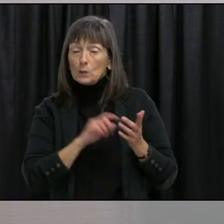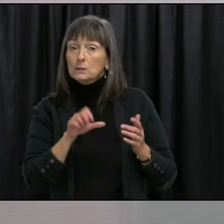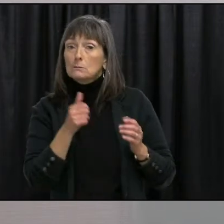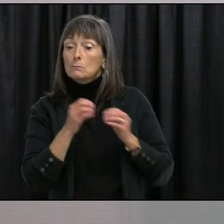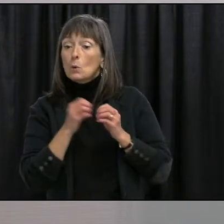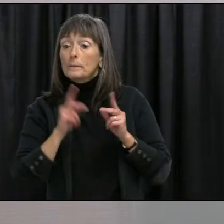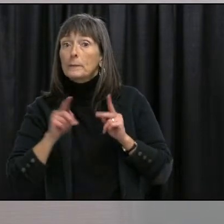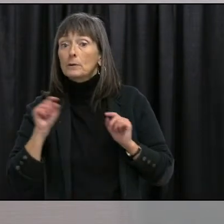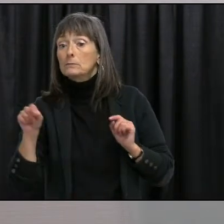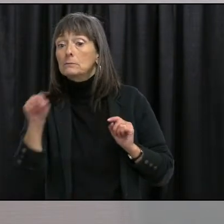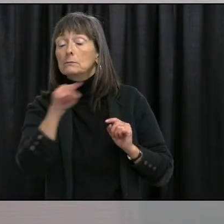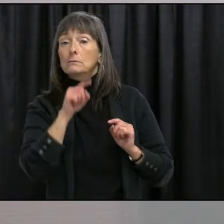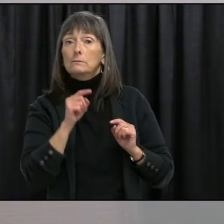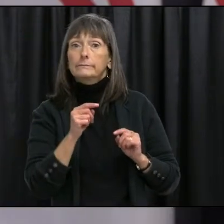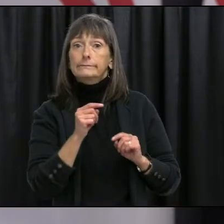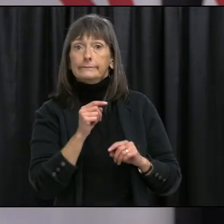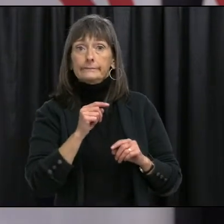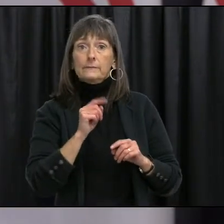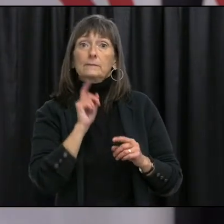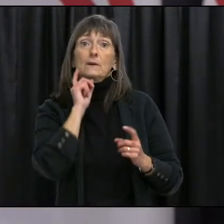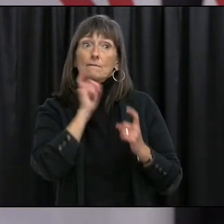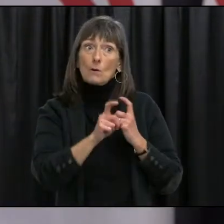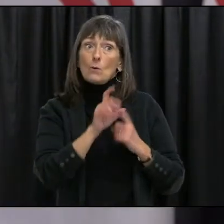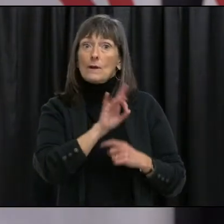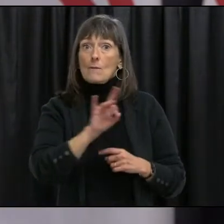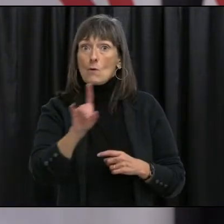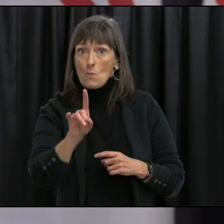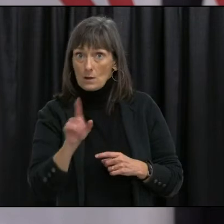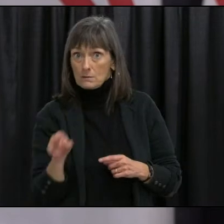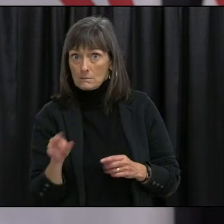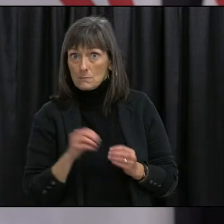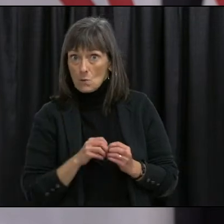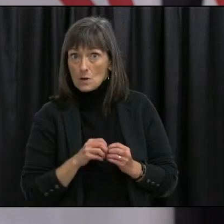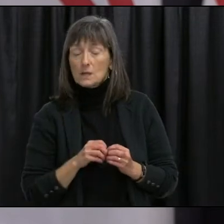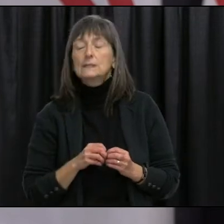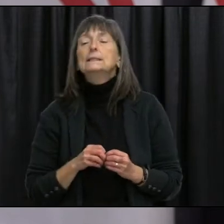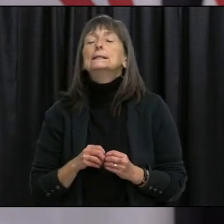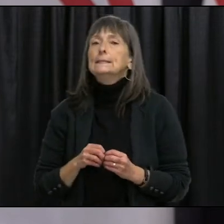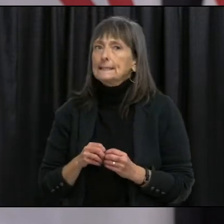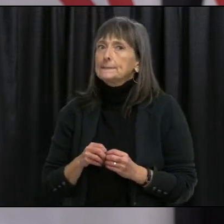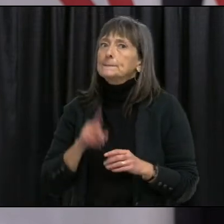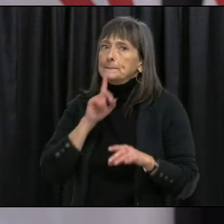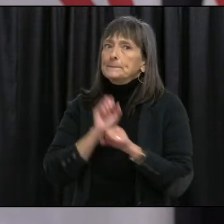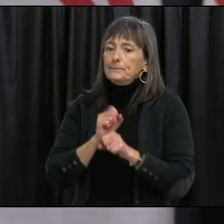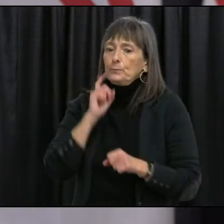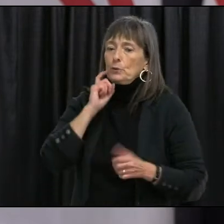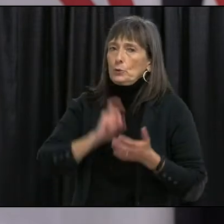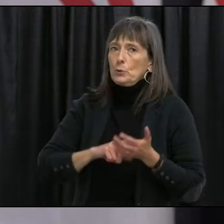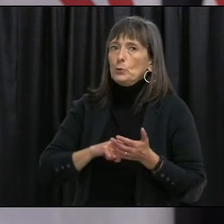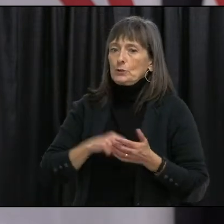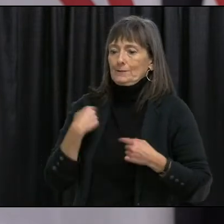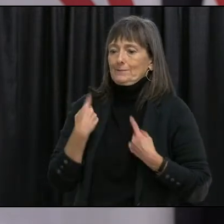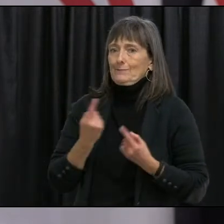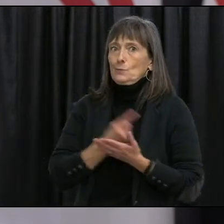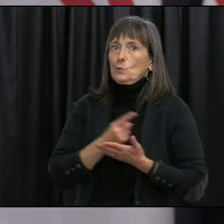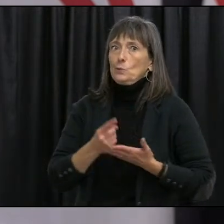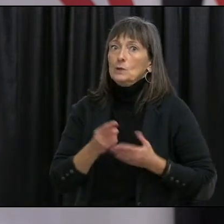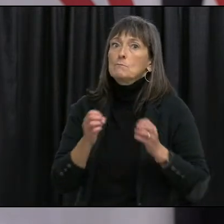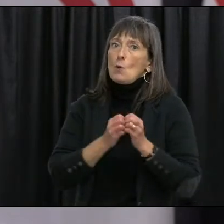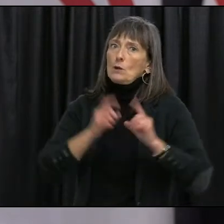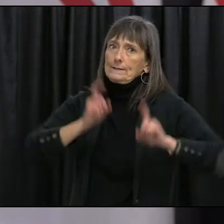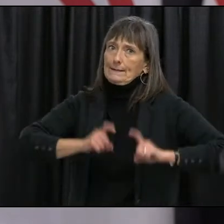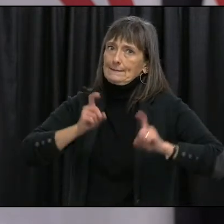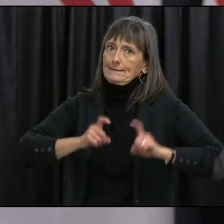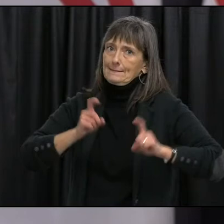those travel advisories. Certainly from the testing point of view, over the course of the last week, we have seen an increase